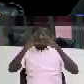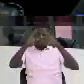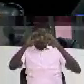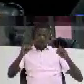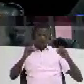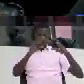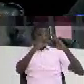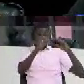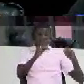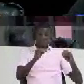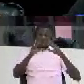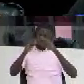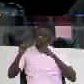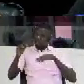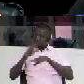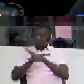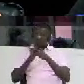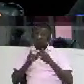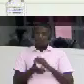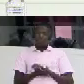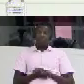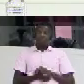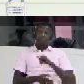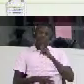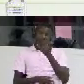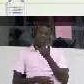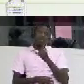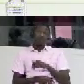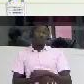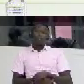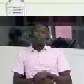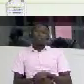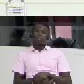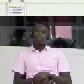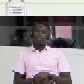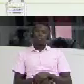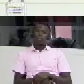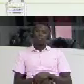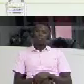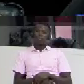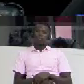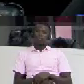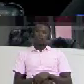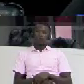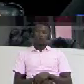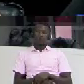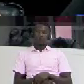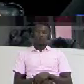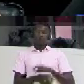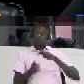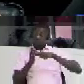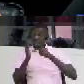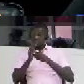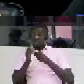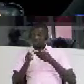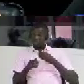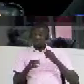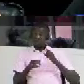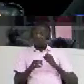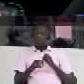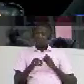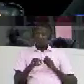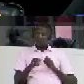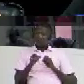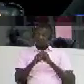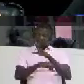bi ak pare nag di dugg ci biir office yi. waaw. Yes. So essentially they had his permission. Bon dafa mel ni daal